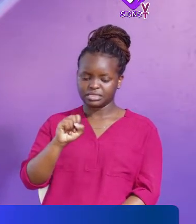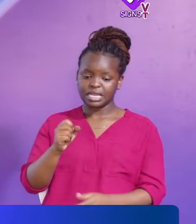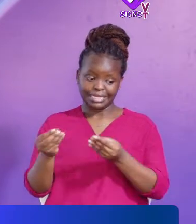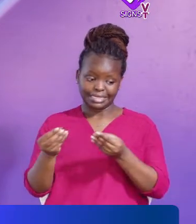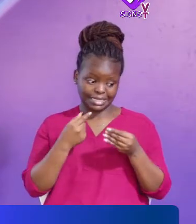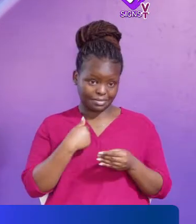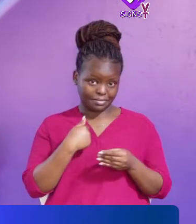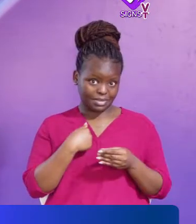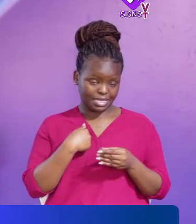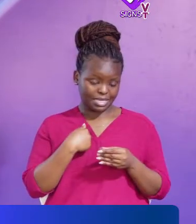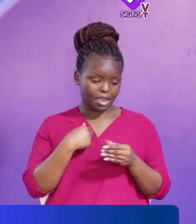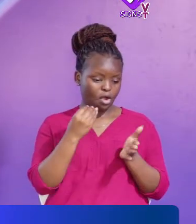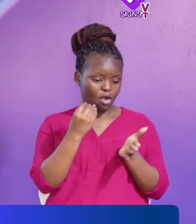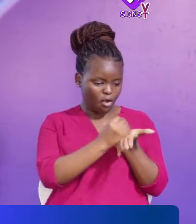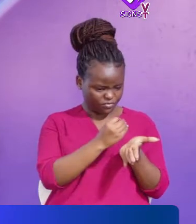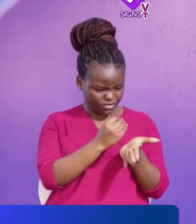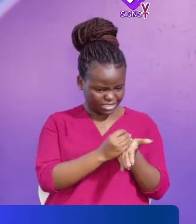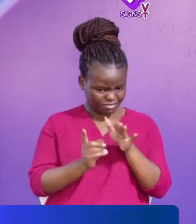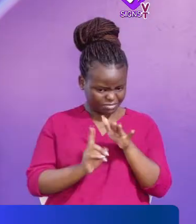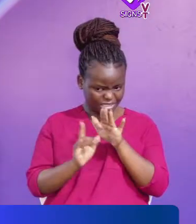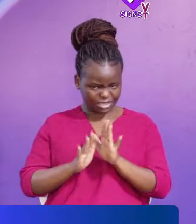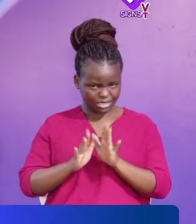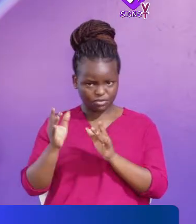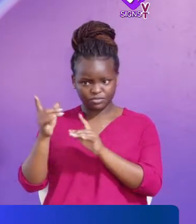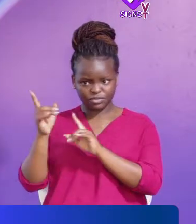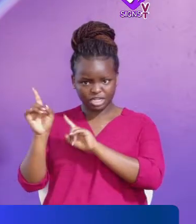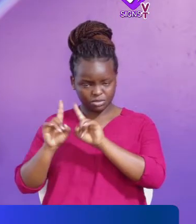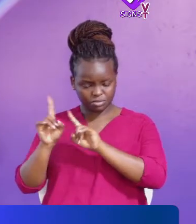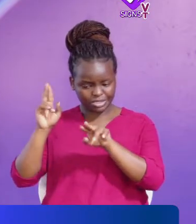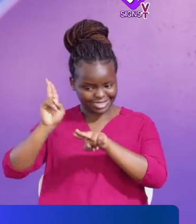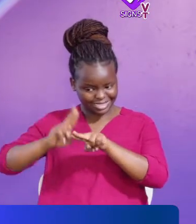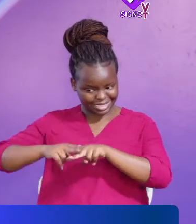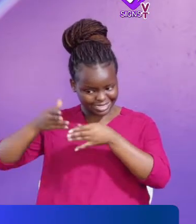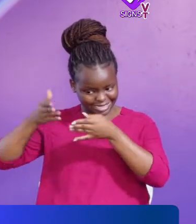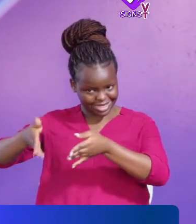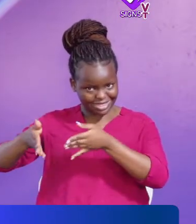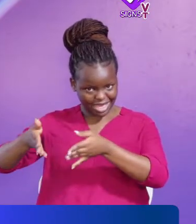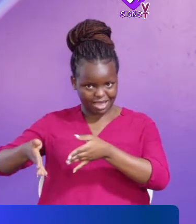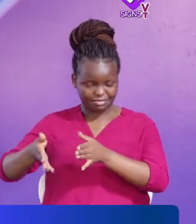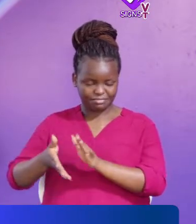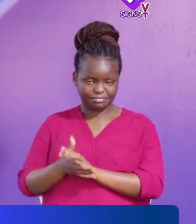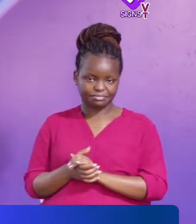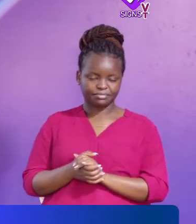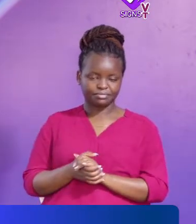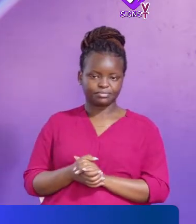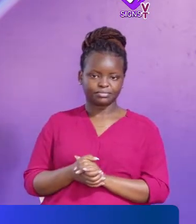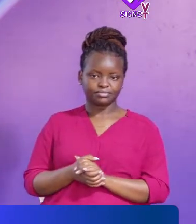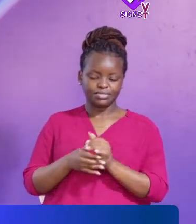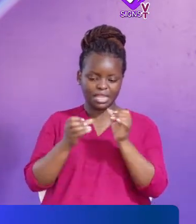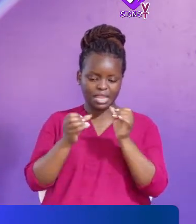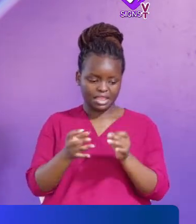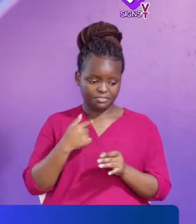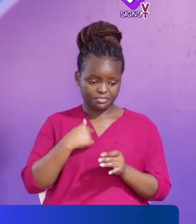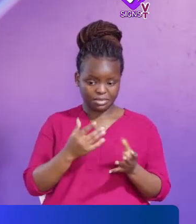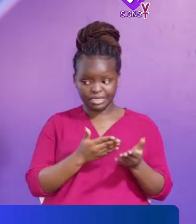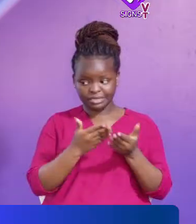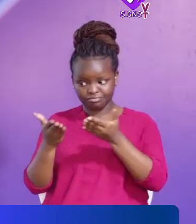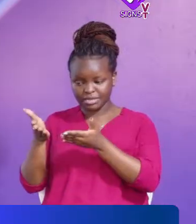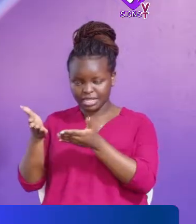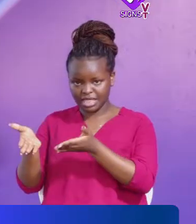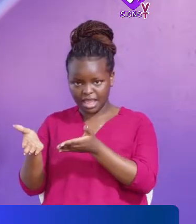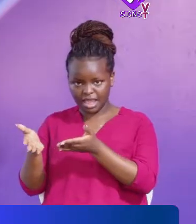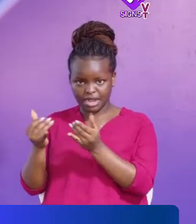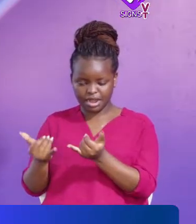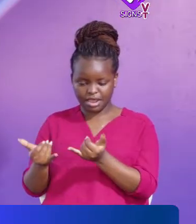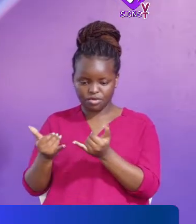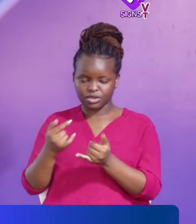Minister for Transport, and he was sitting there. Inside the office of Minister for Transport. Yeah. So if I take you now to the office of Minister of